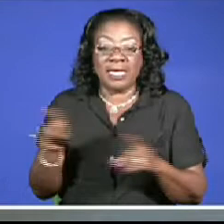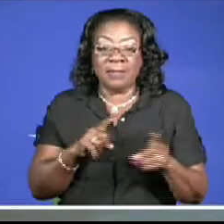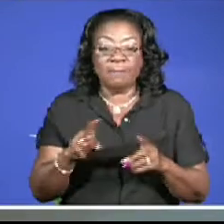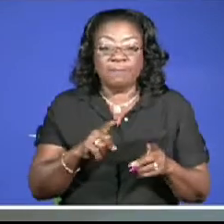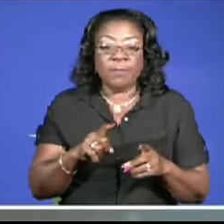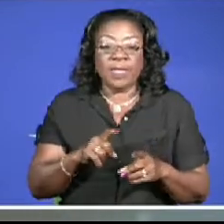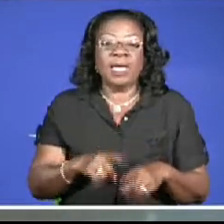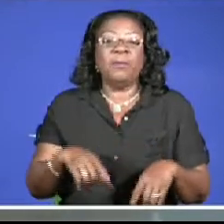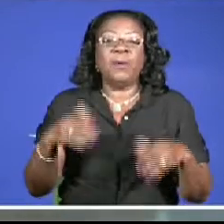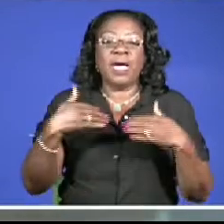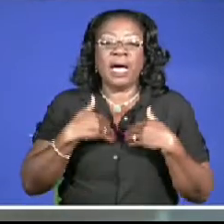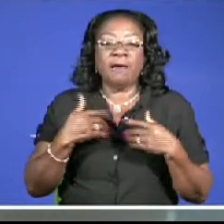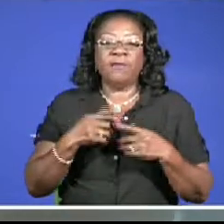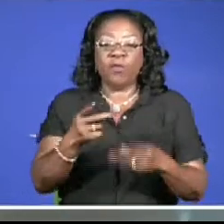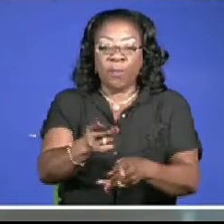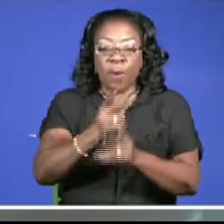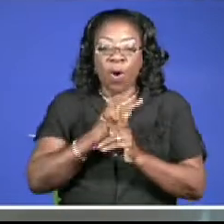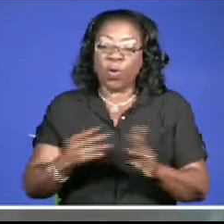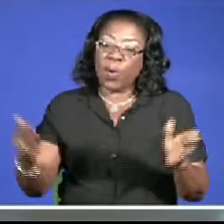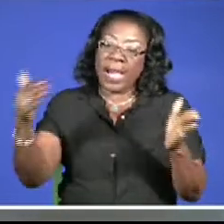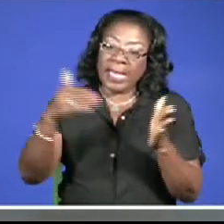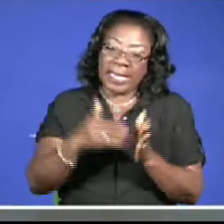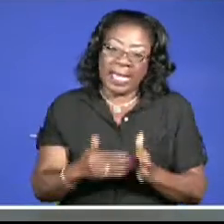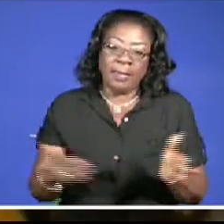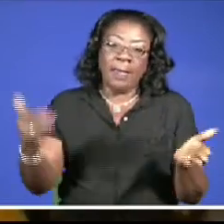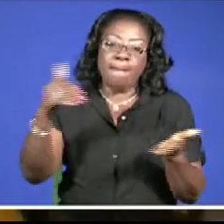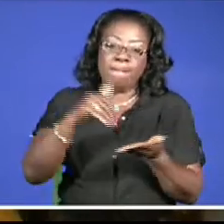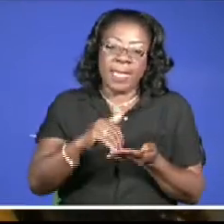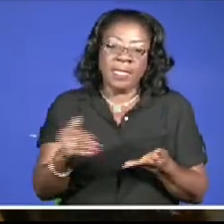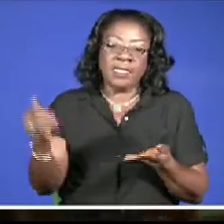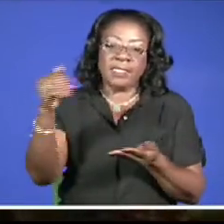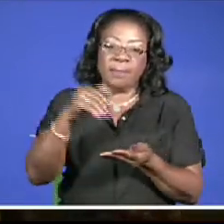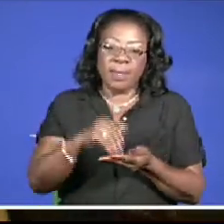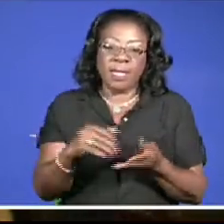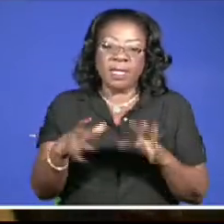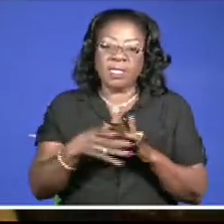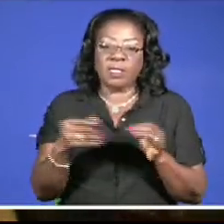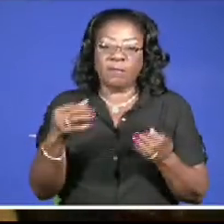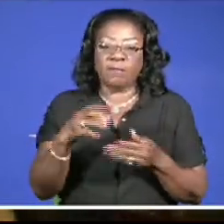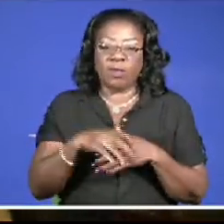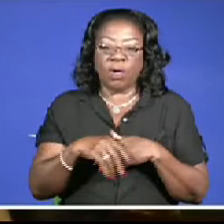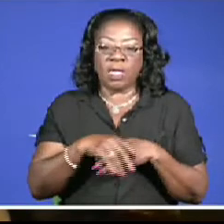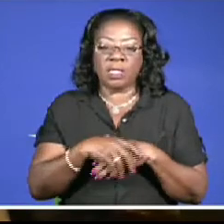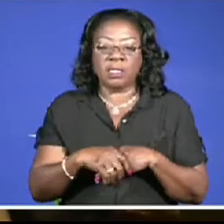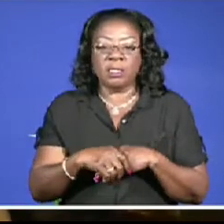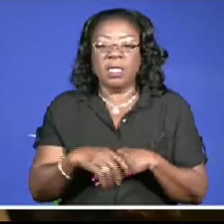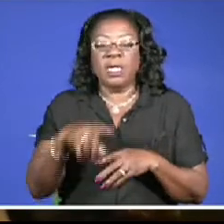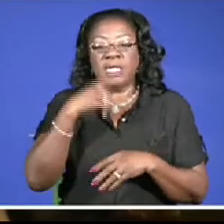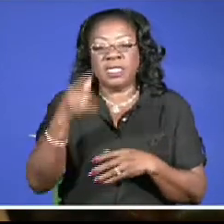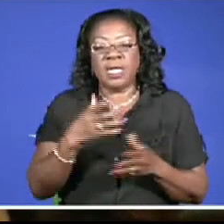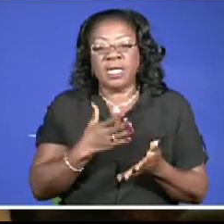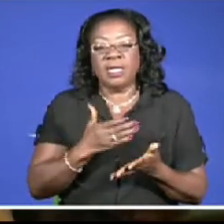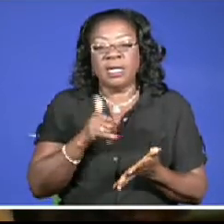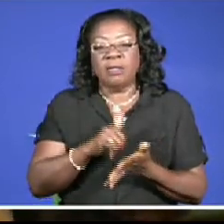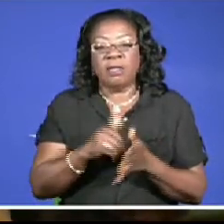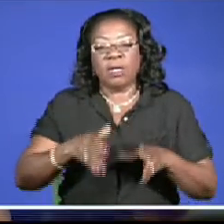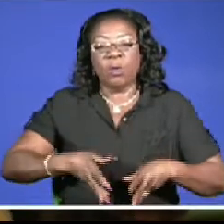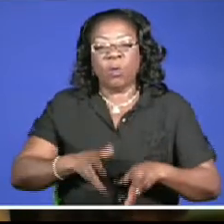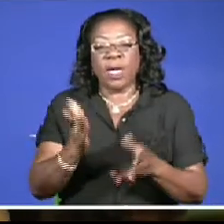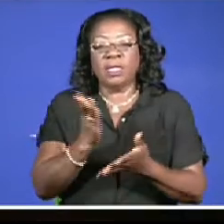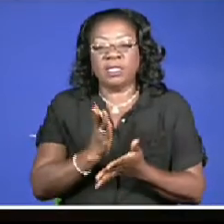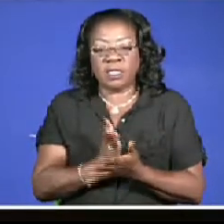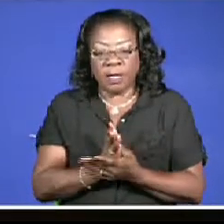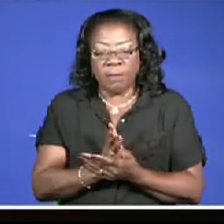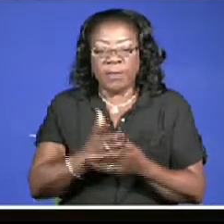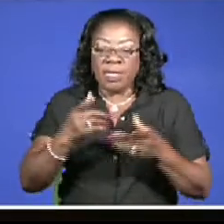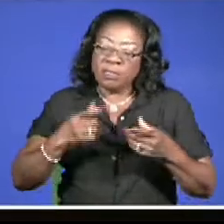$700 million, with a large percentage of that designated solely to covering interest. He says while some suggest allowing the economy